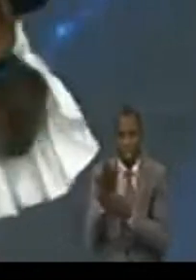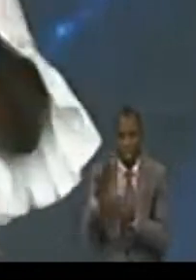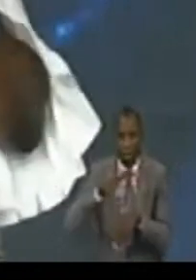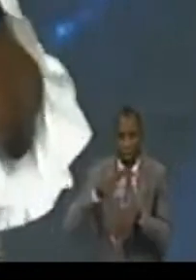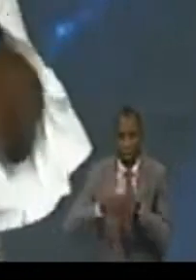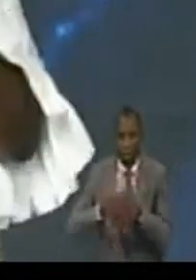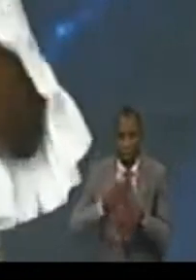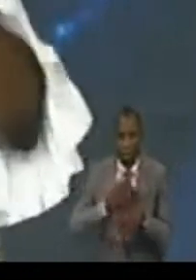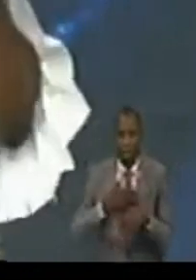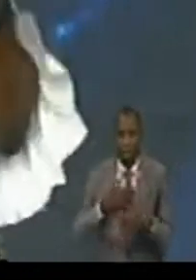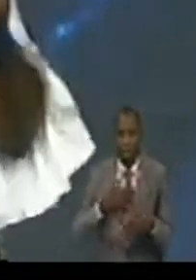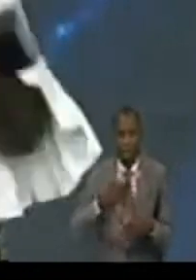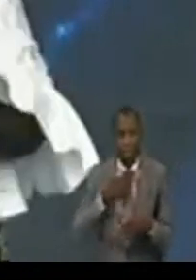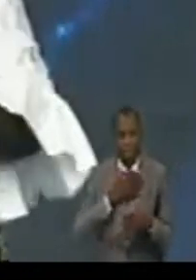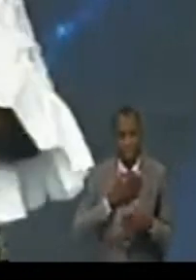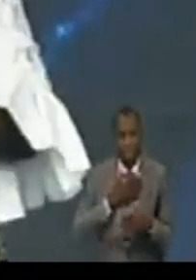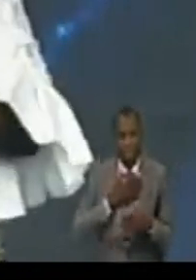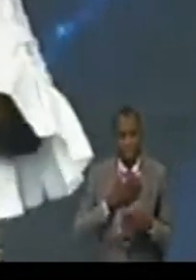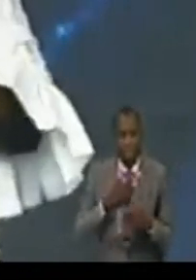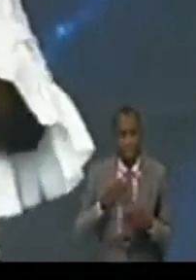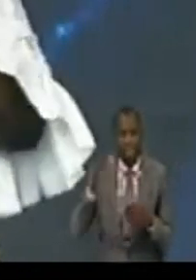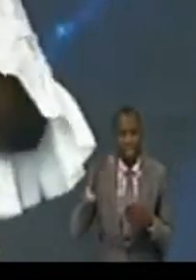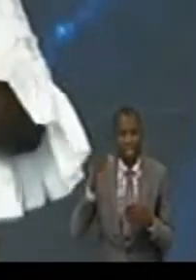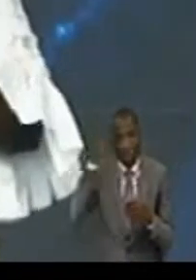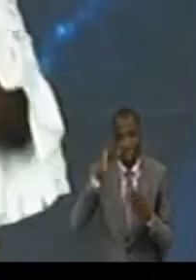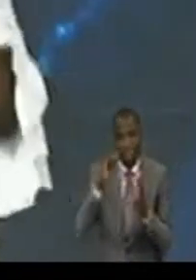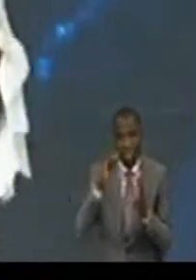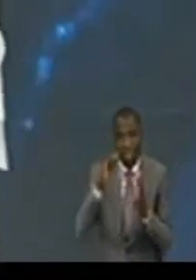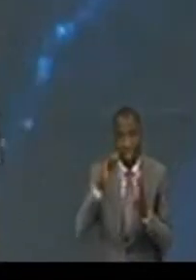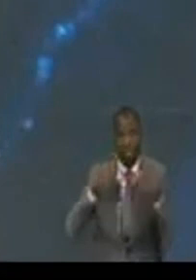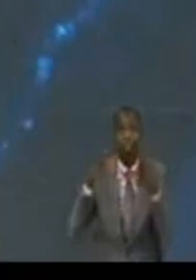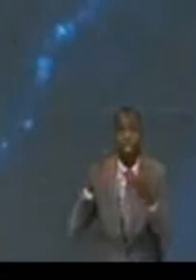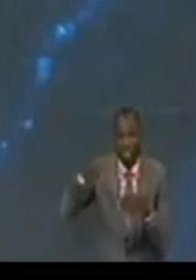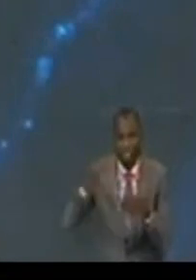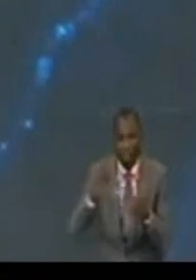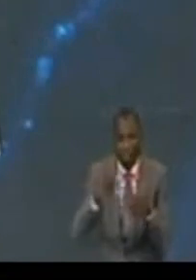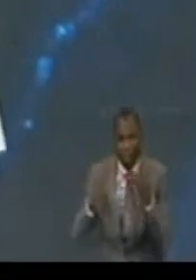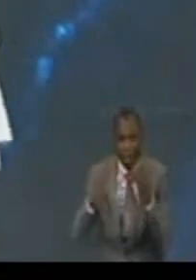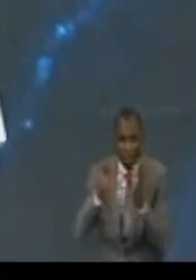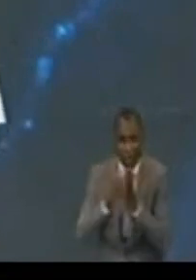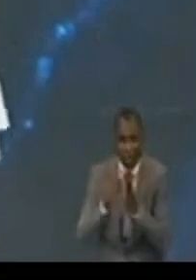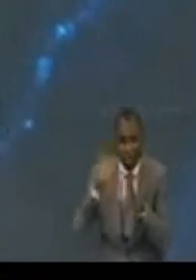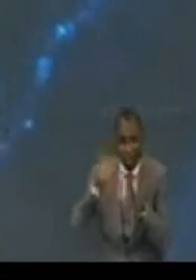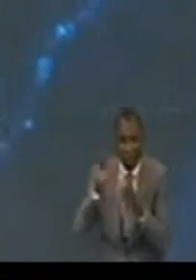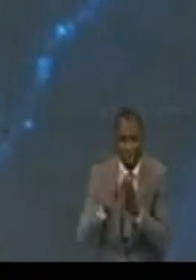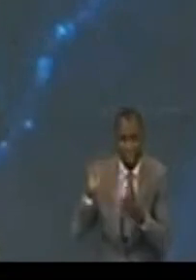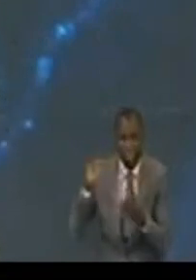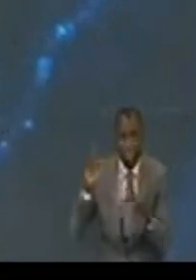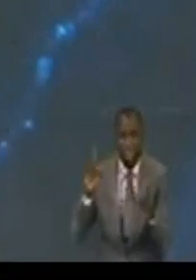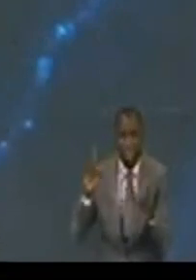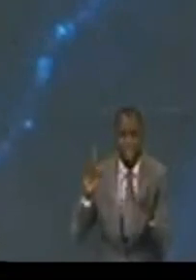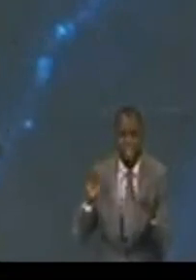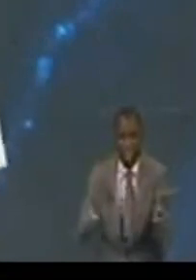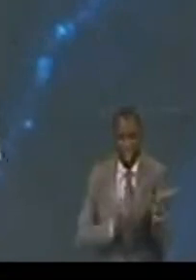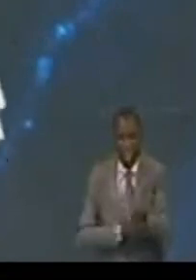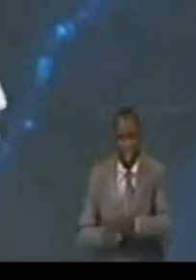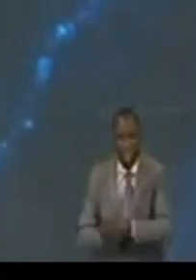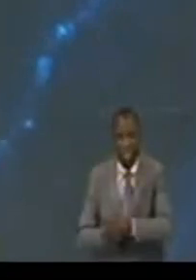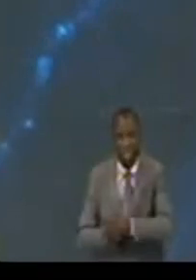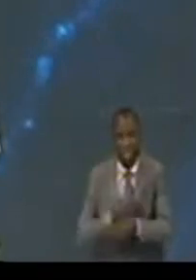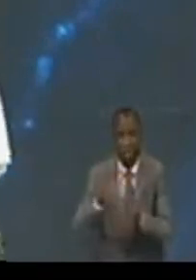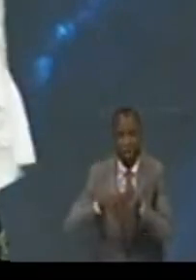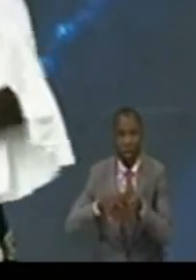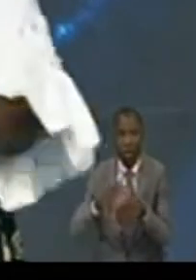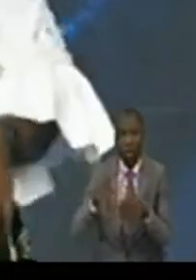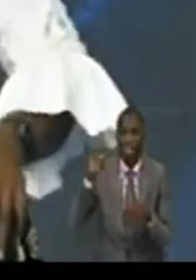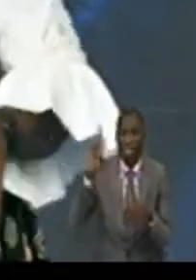numerous needs that I want God to attend to. So, but on that fateful day, the three of that crusade, of this same